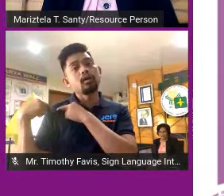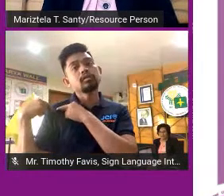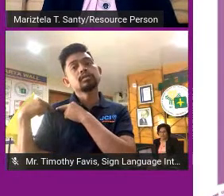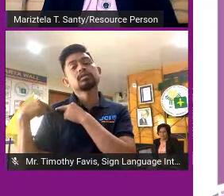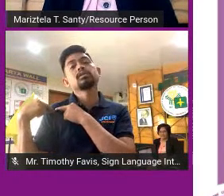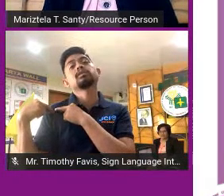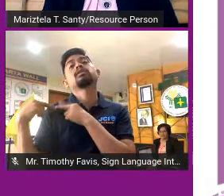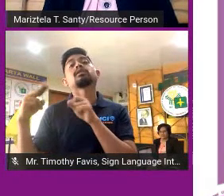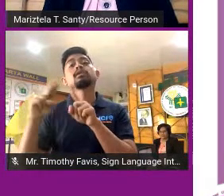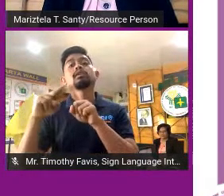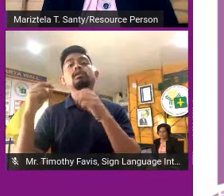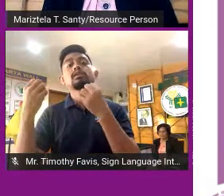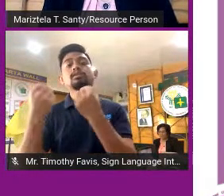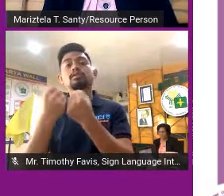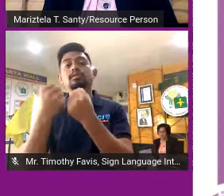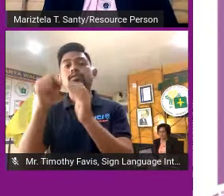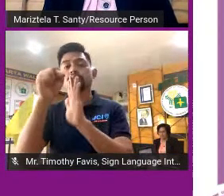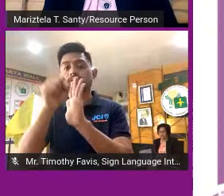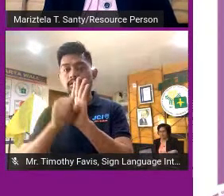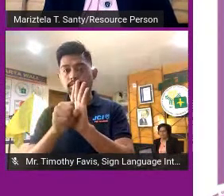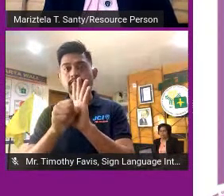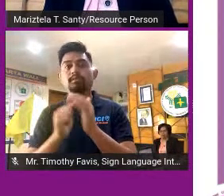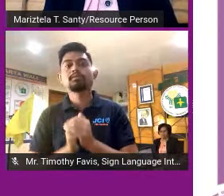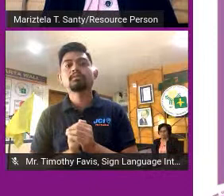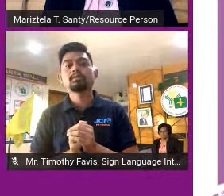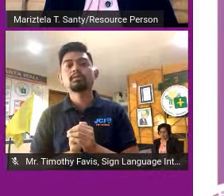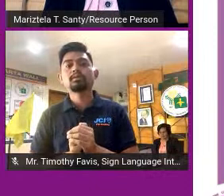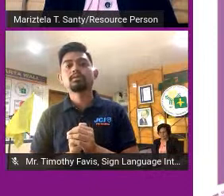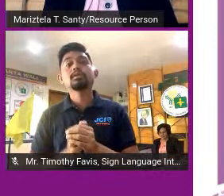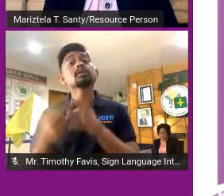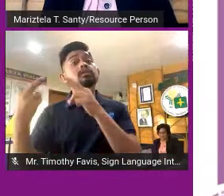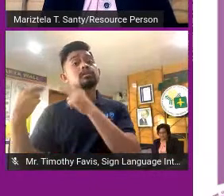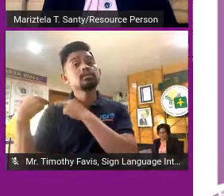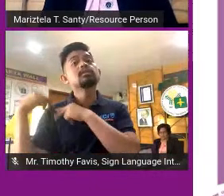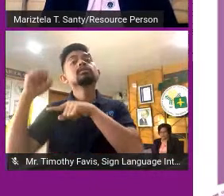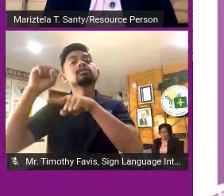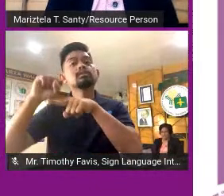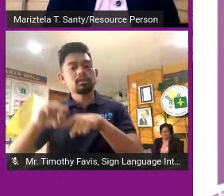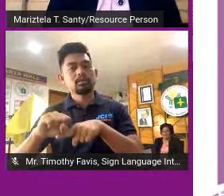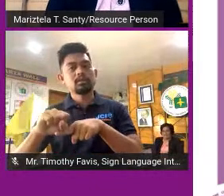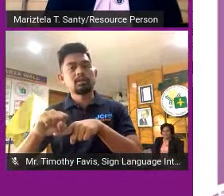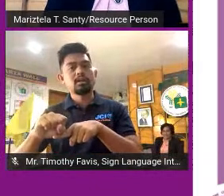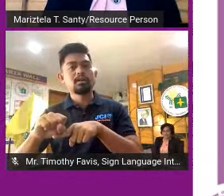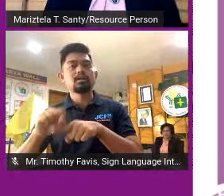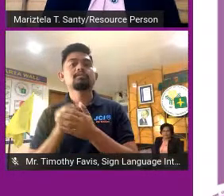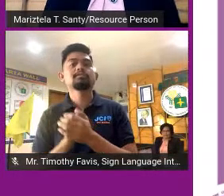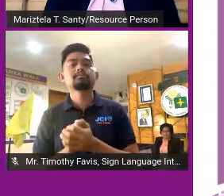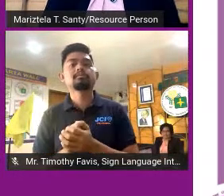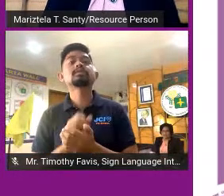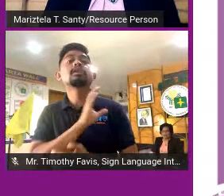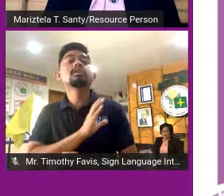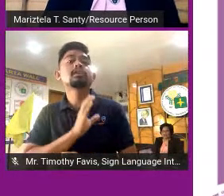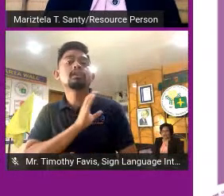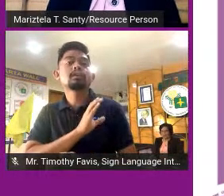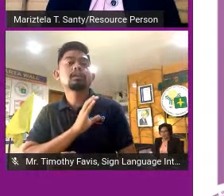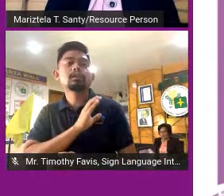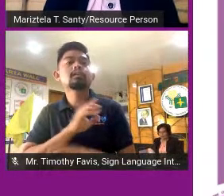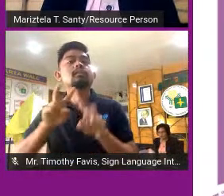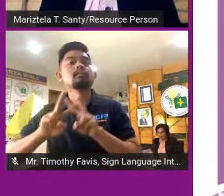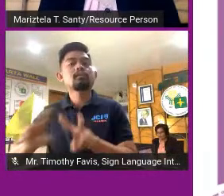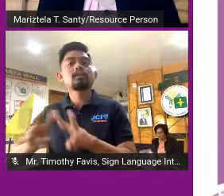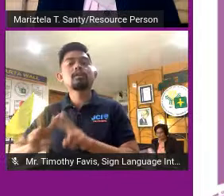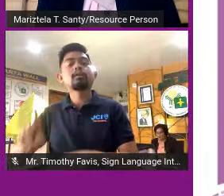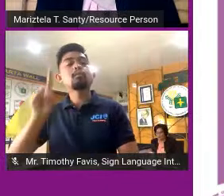and characteristics are determined by habits, customs, and traditions. Characteristics vary from